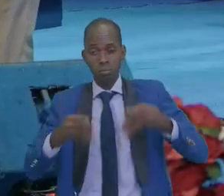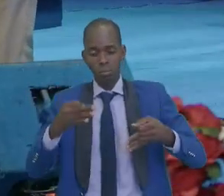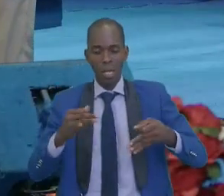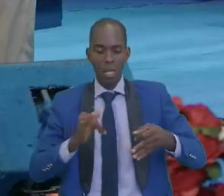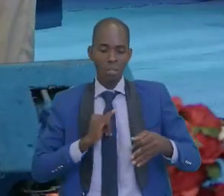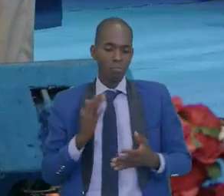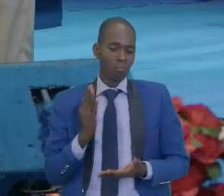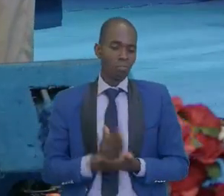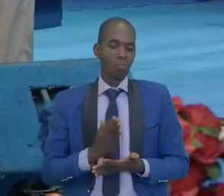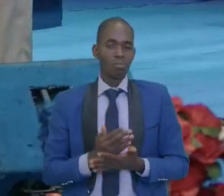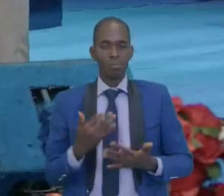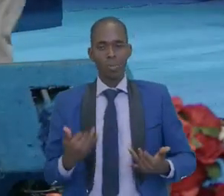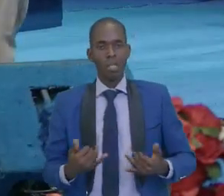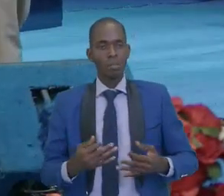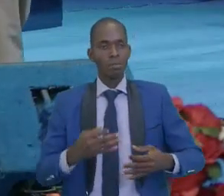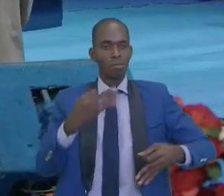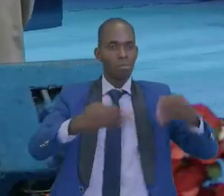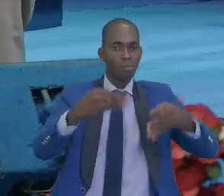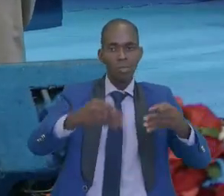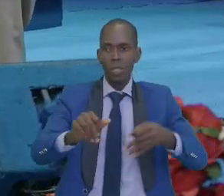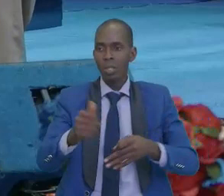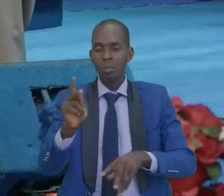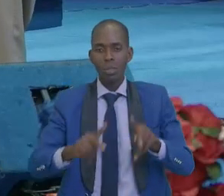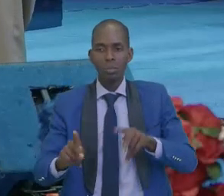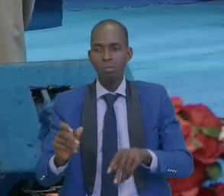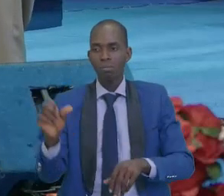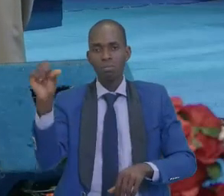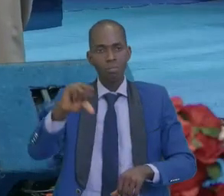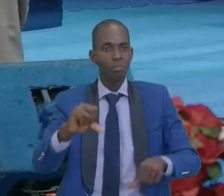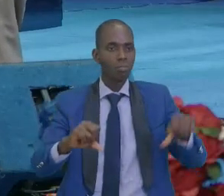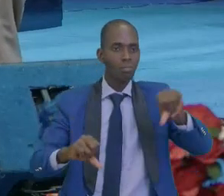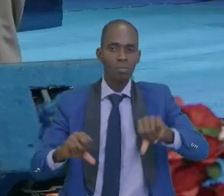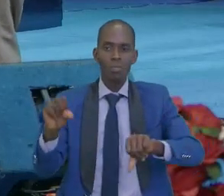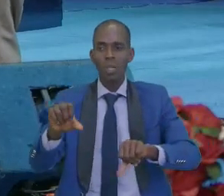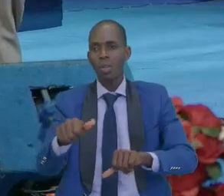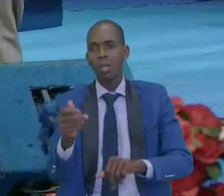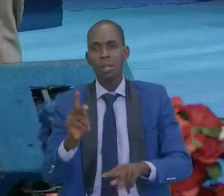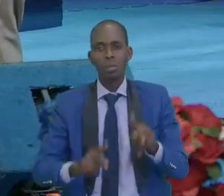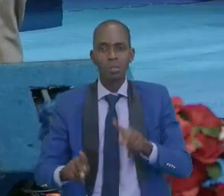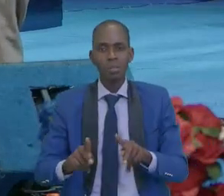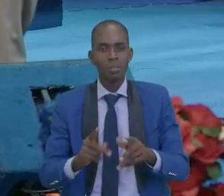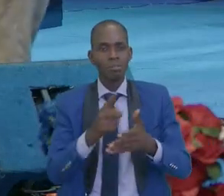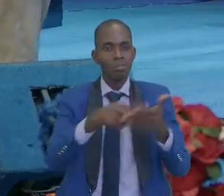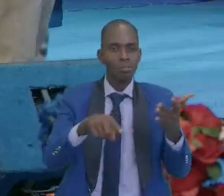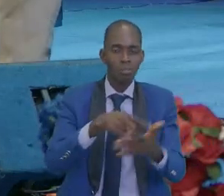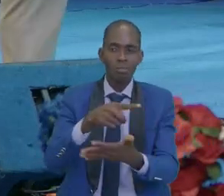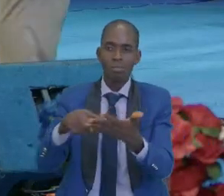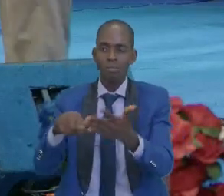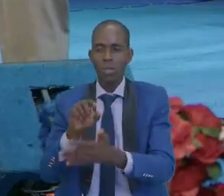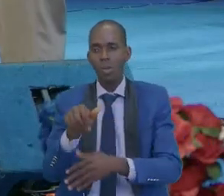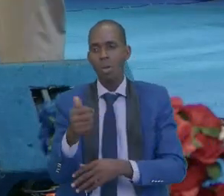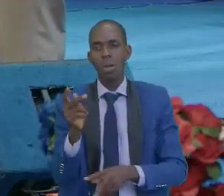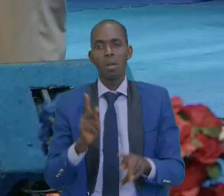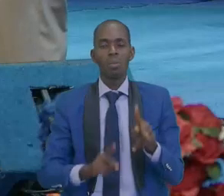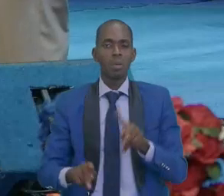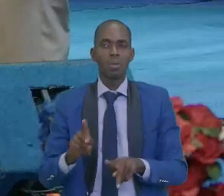Criticizing other people, condemning other people, trying to correct other people. He